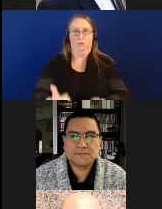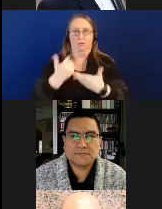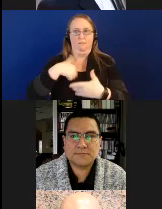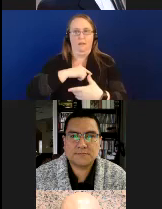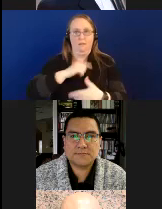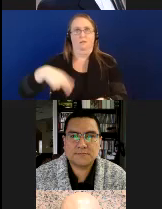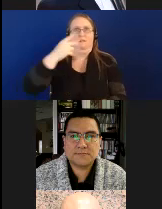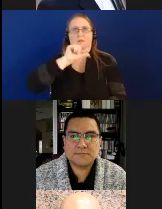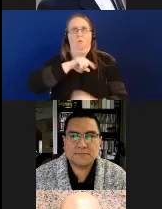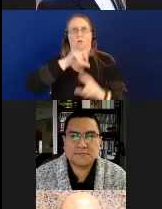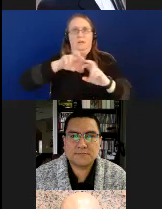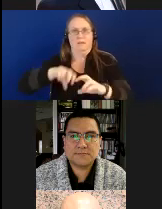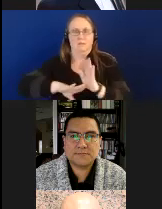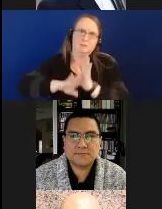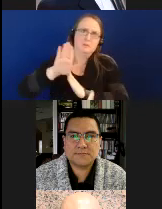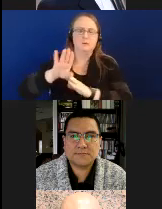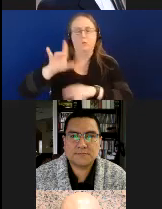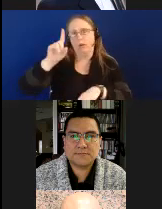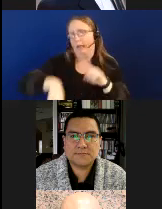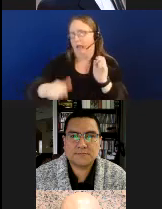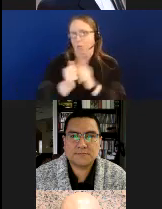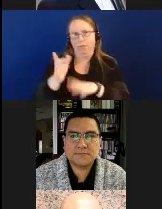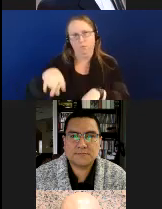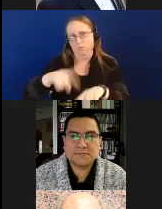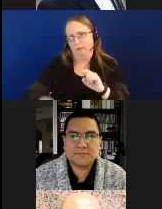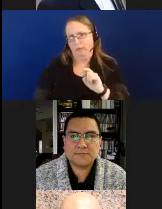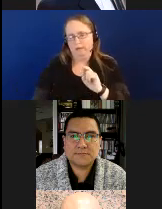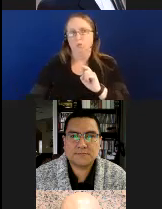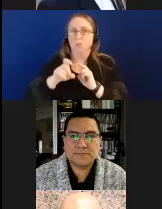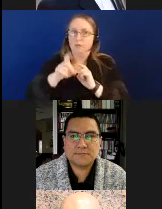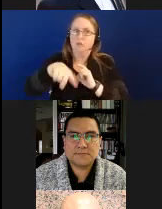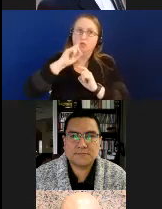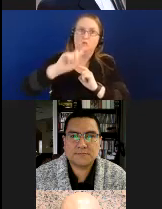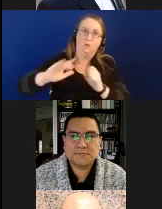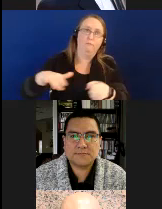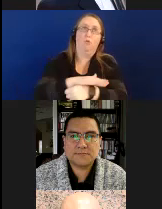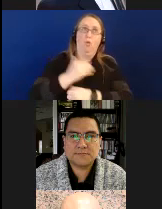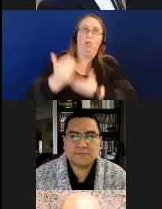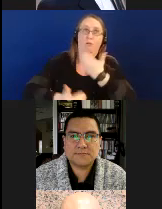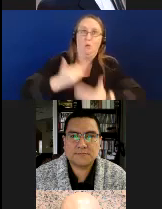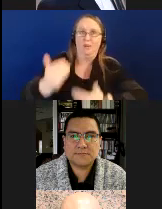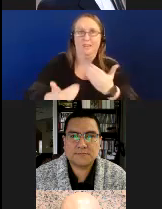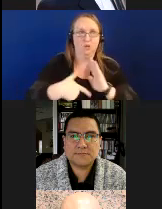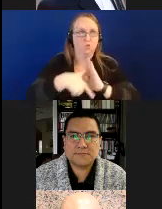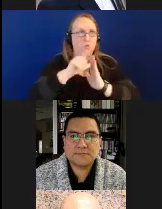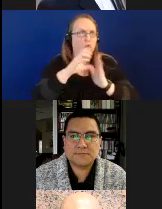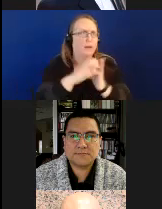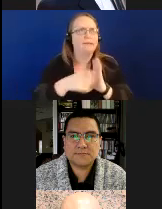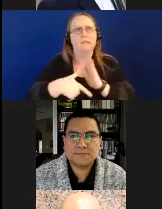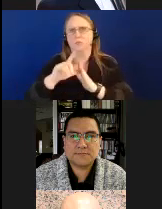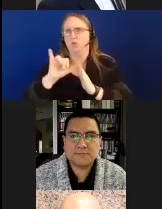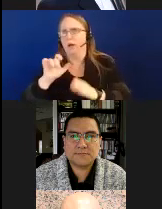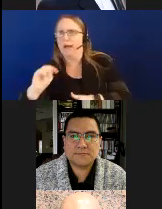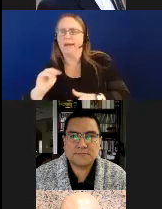quality assessment. We could not do it without you. We need you for all parts of the process, right? Reviewing passages, reviewing items, looking